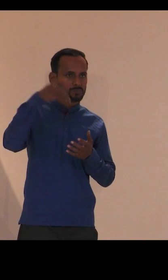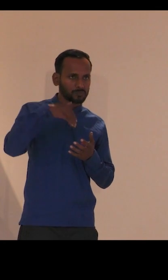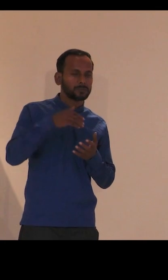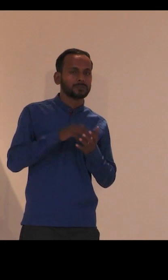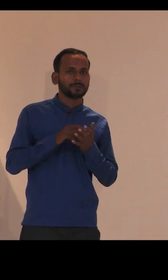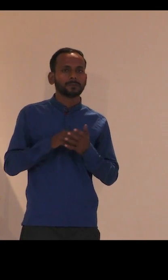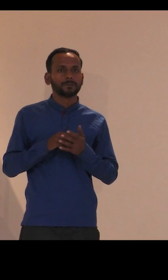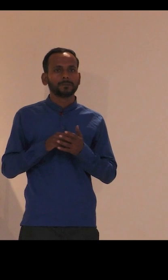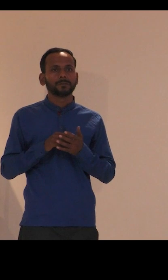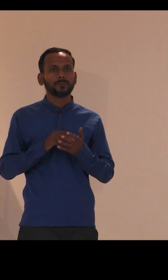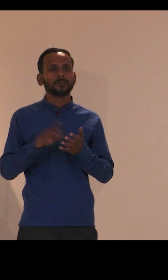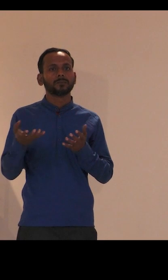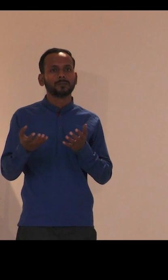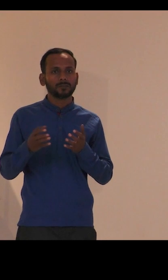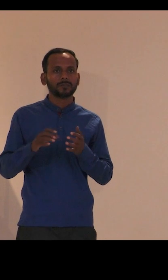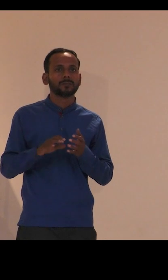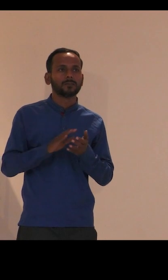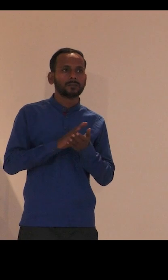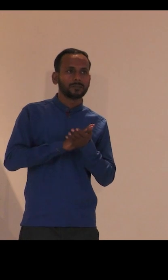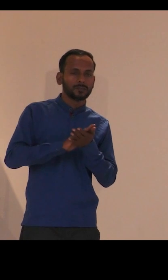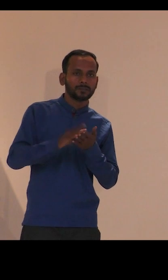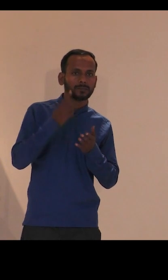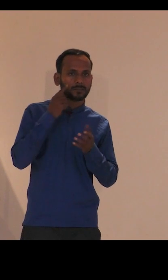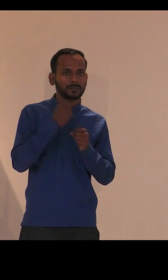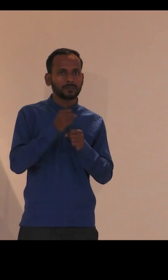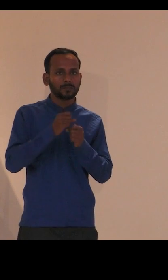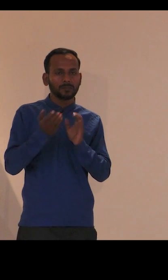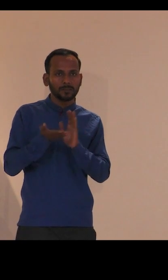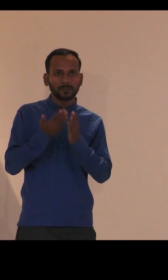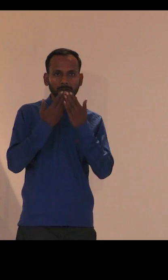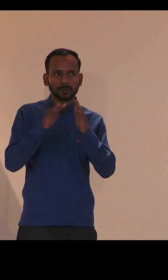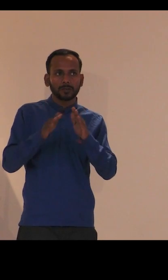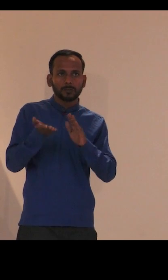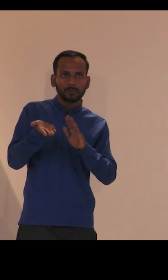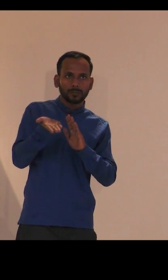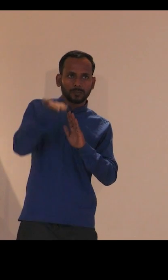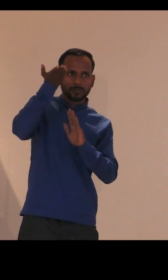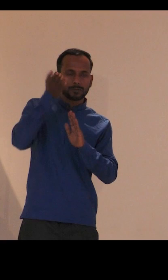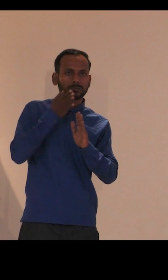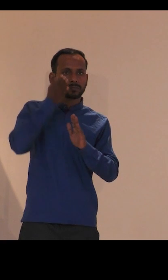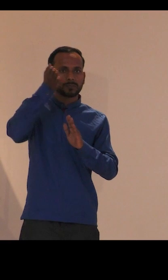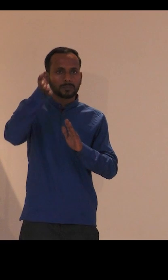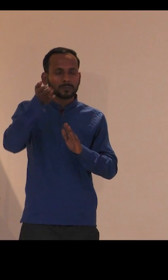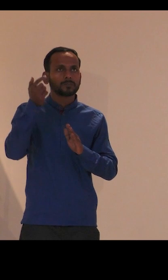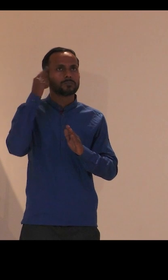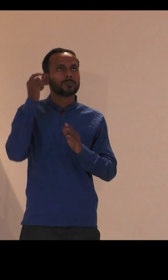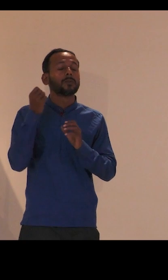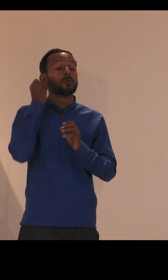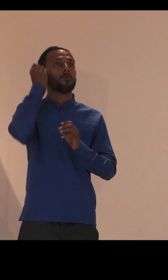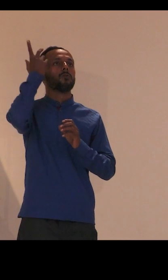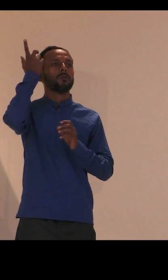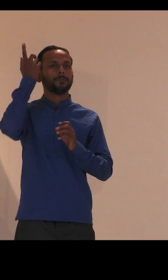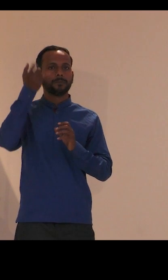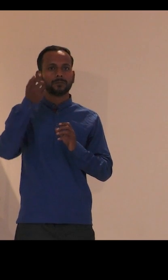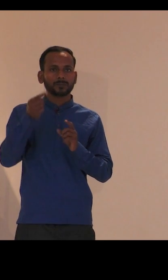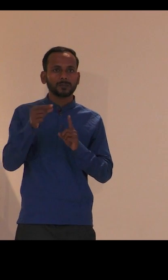say, middle school to high school, there are some very basic questions and basic issues that they are not aware of because that's not